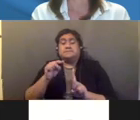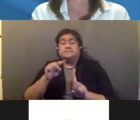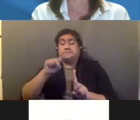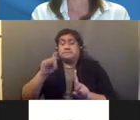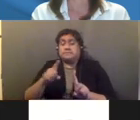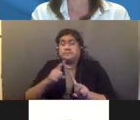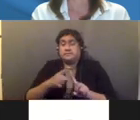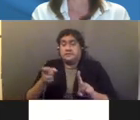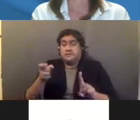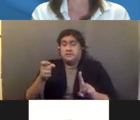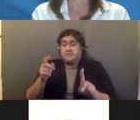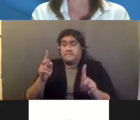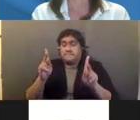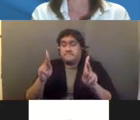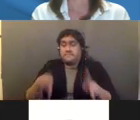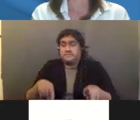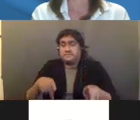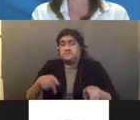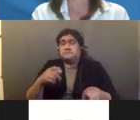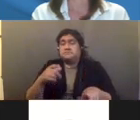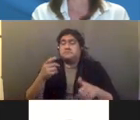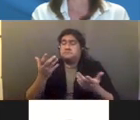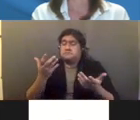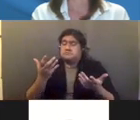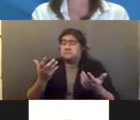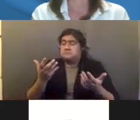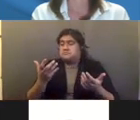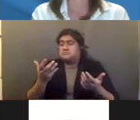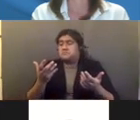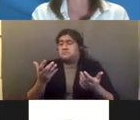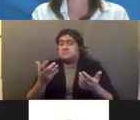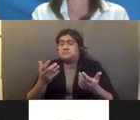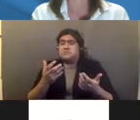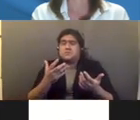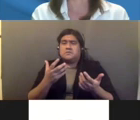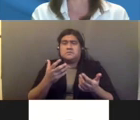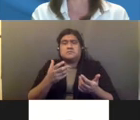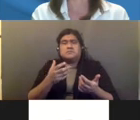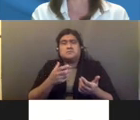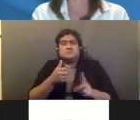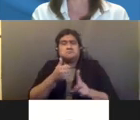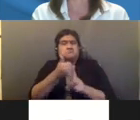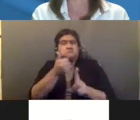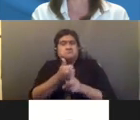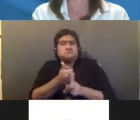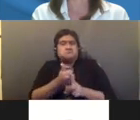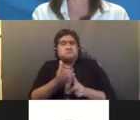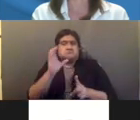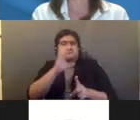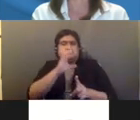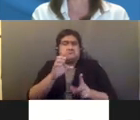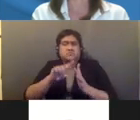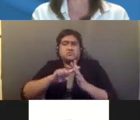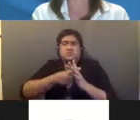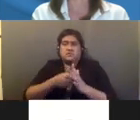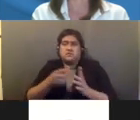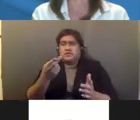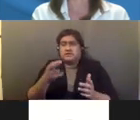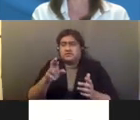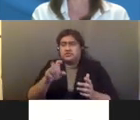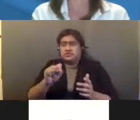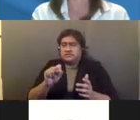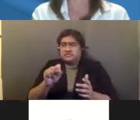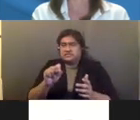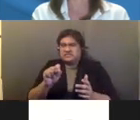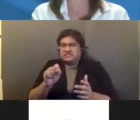from someone who's personally looking to start hormone replacement therapy in adult. And so what is the first step?